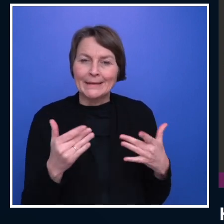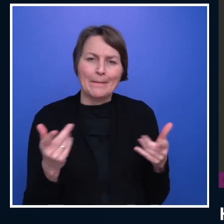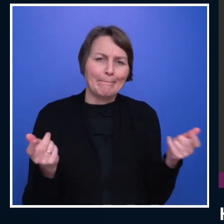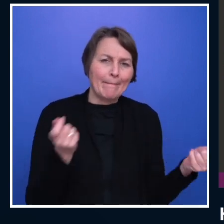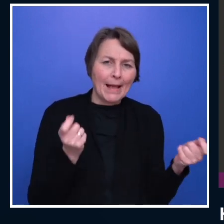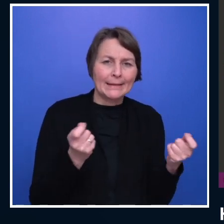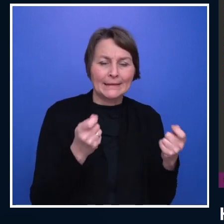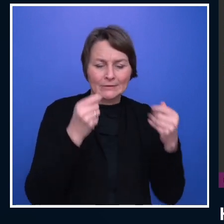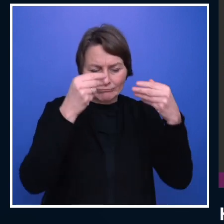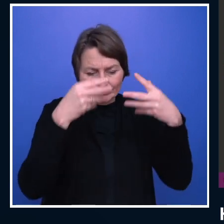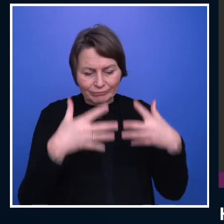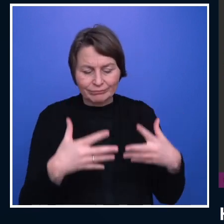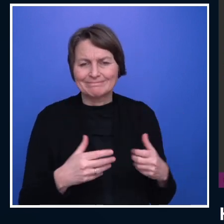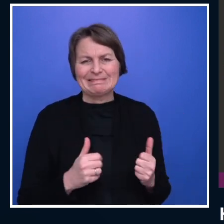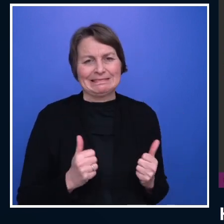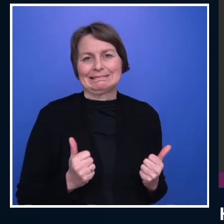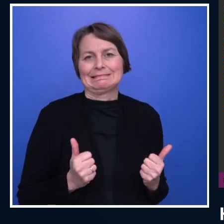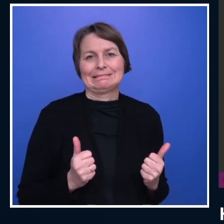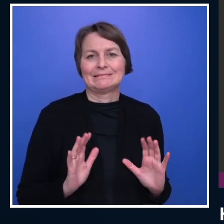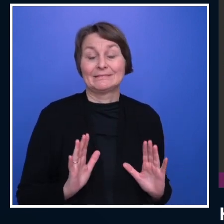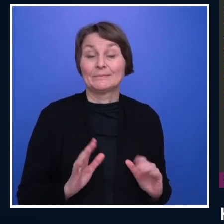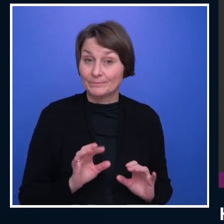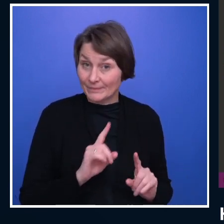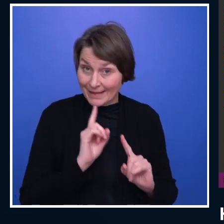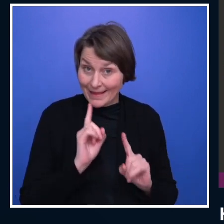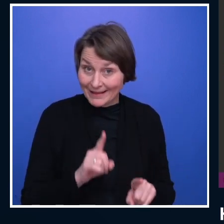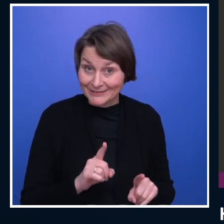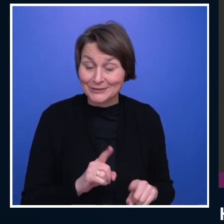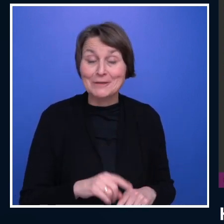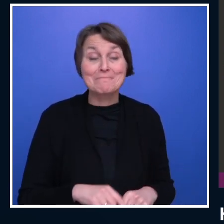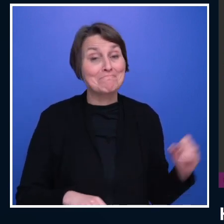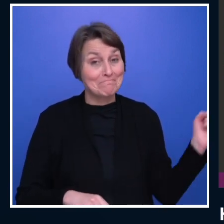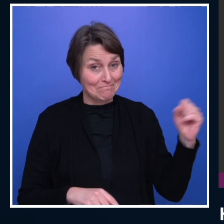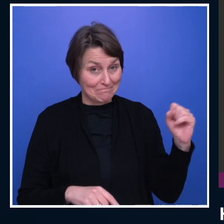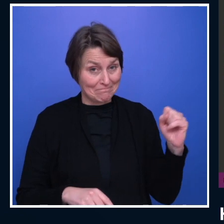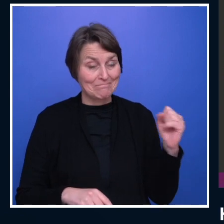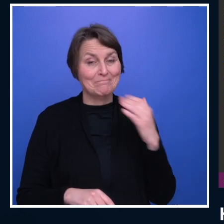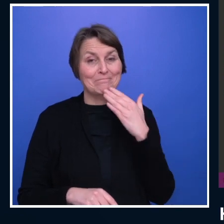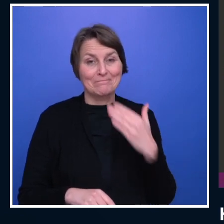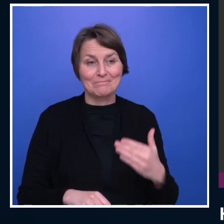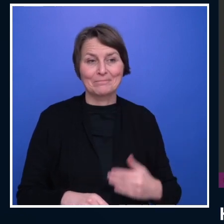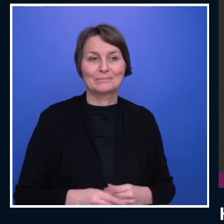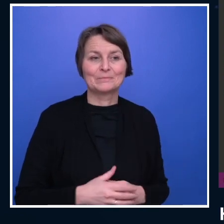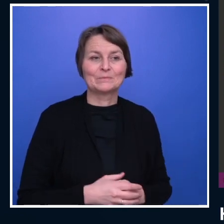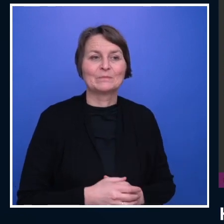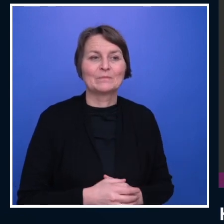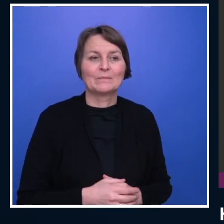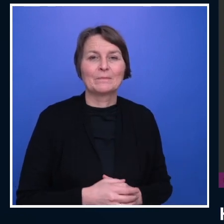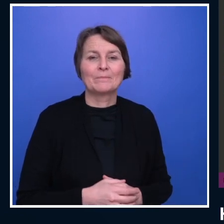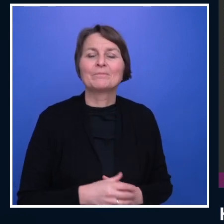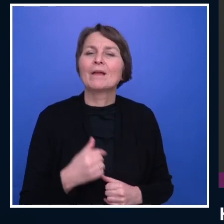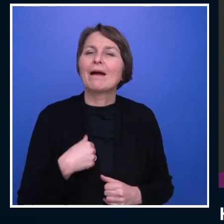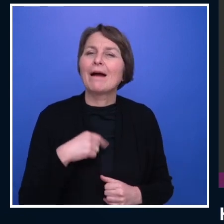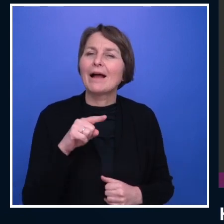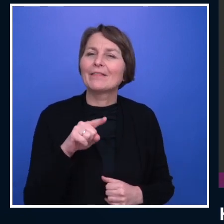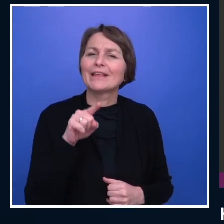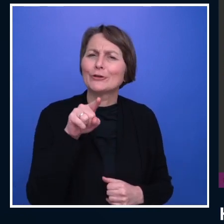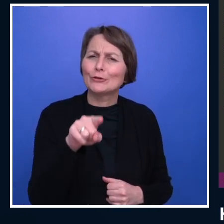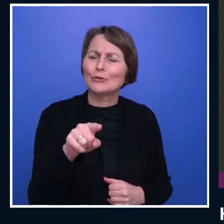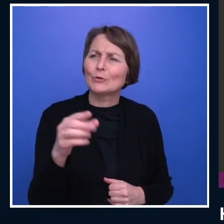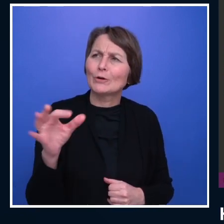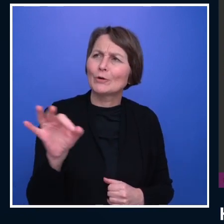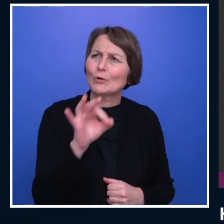question? Yeah, it totally does. Thank you. Yeah, I think that the interesting thing that you've brought up, and I want to make sure that the